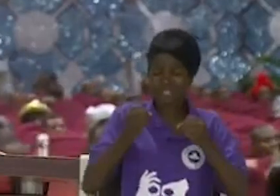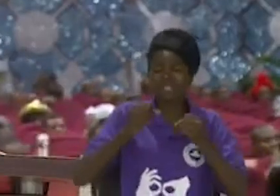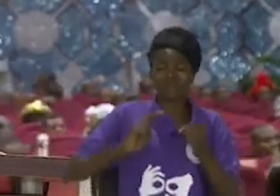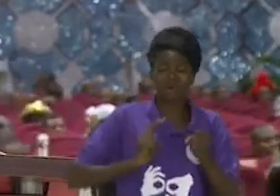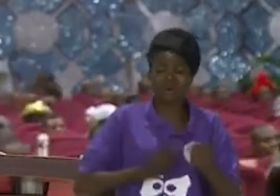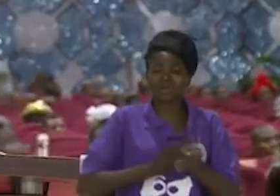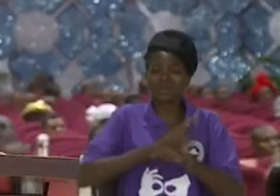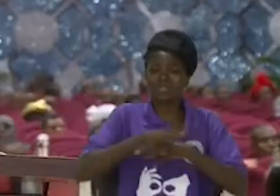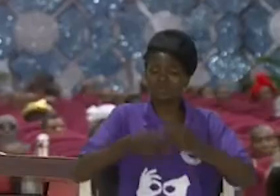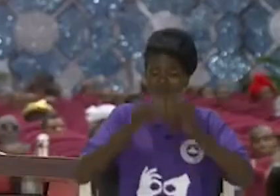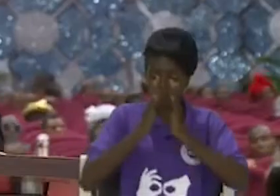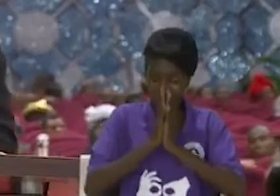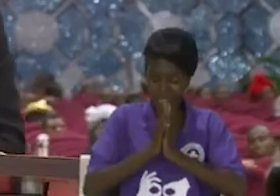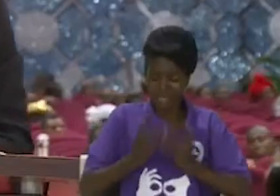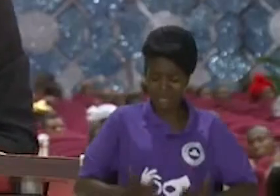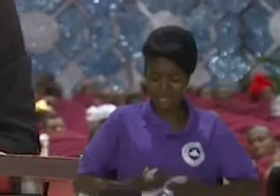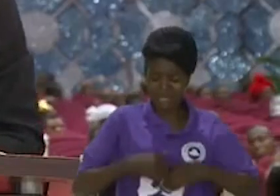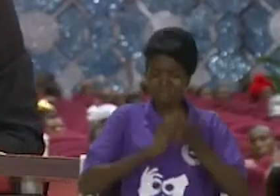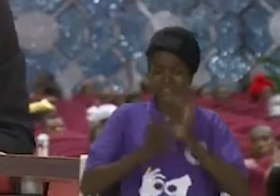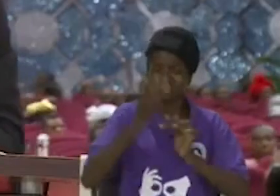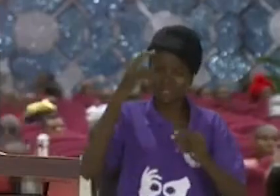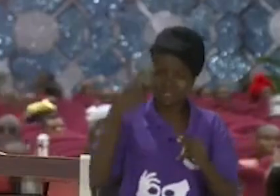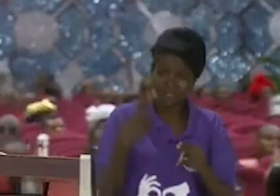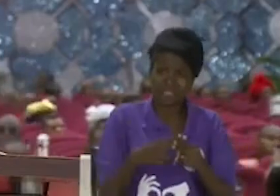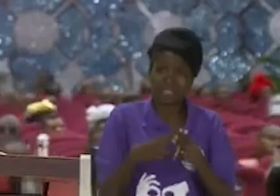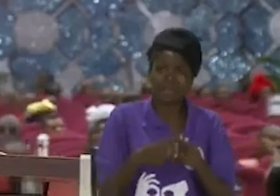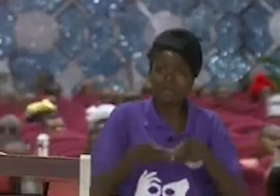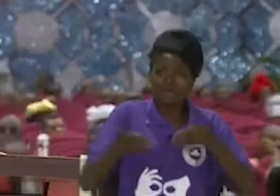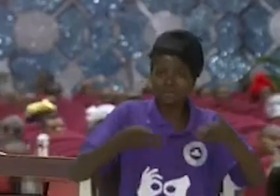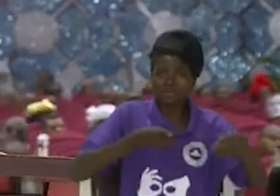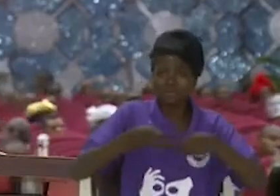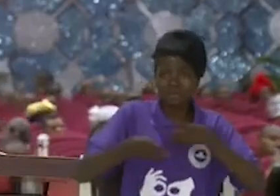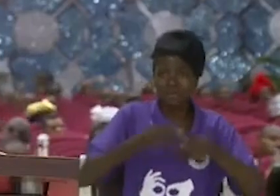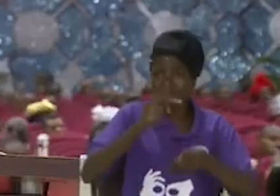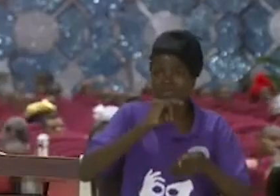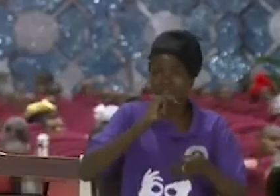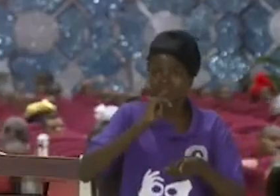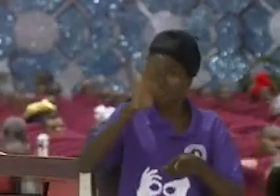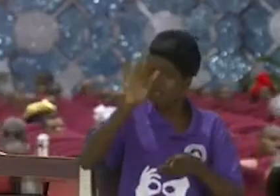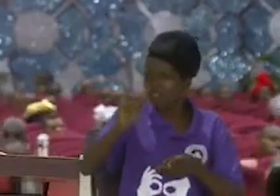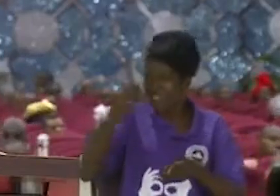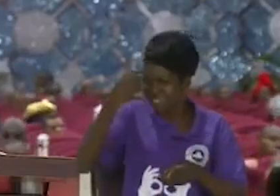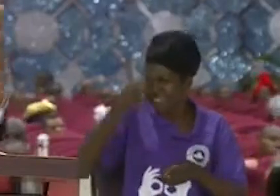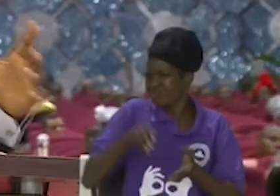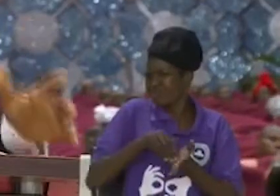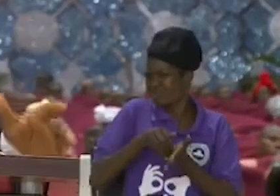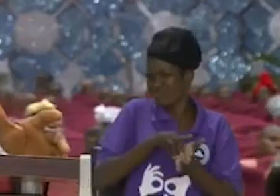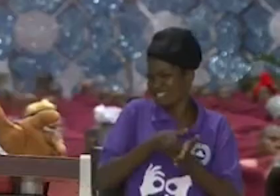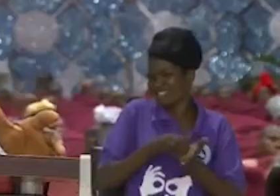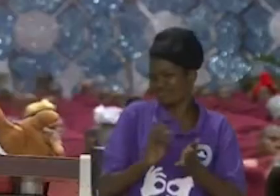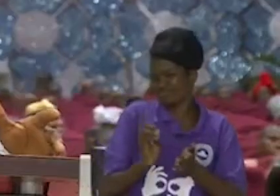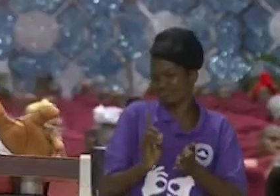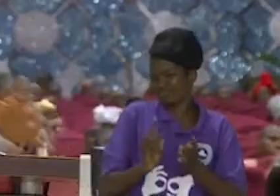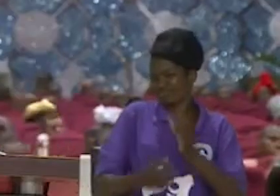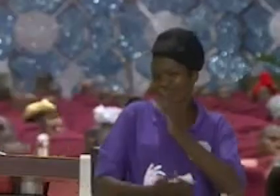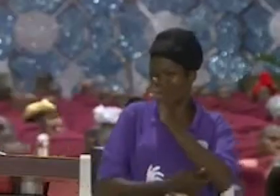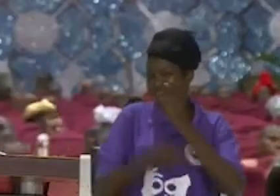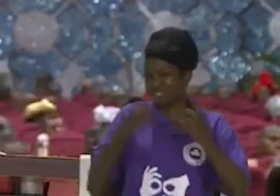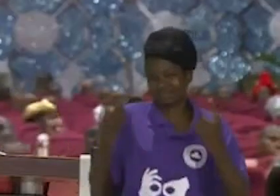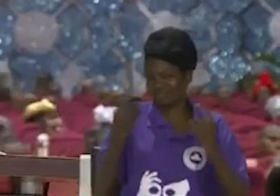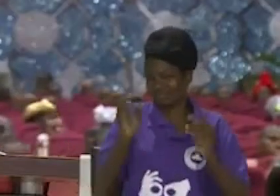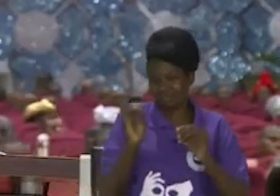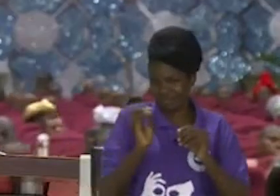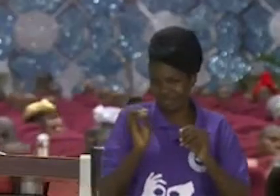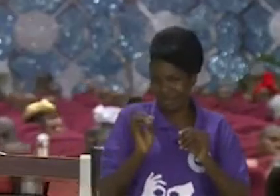lives in the mighty name of Jesus. So dominion is not for the rebellious, and it is not for the lazy. Proverbs